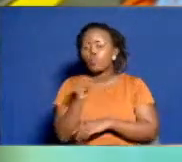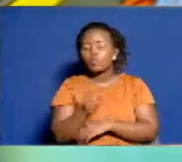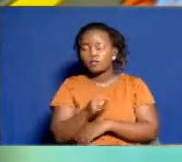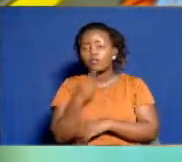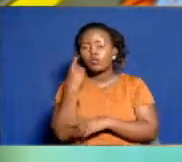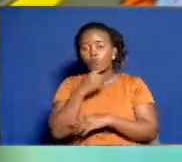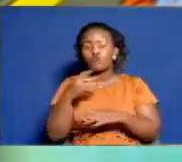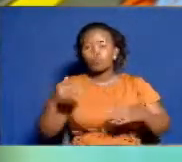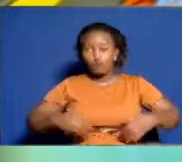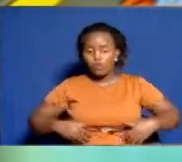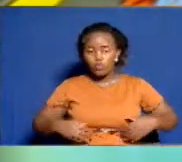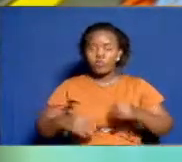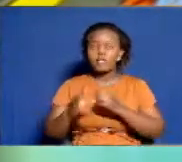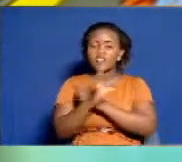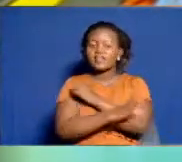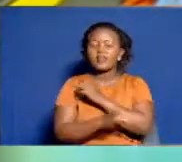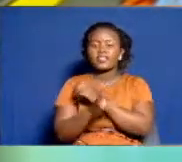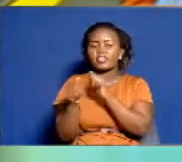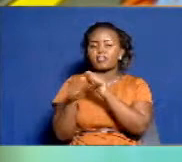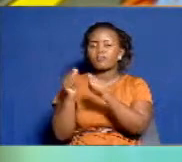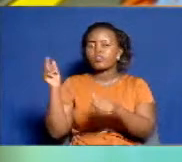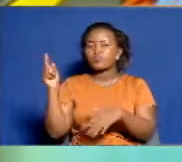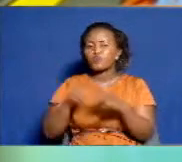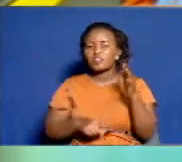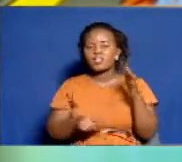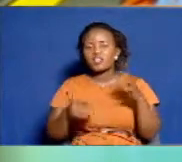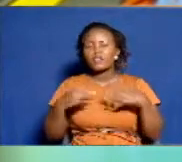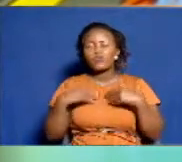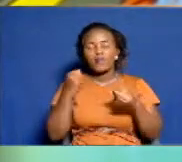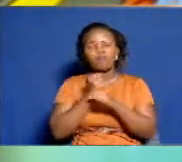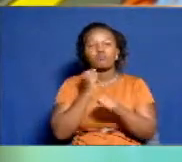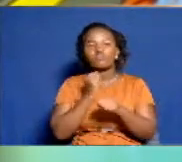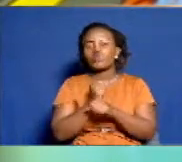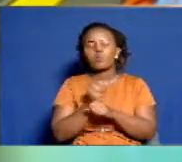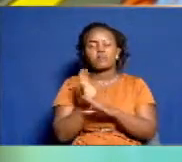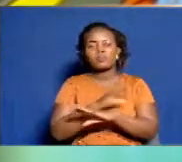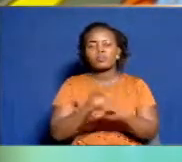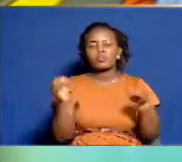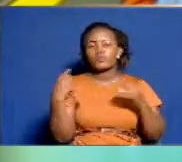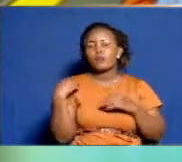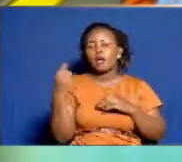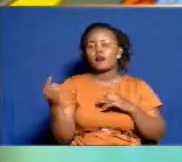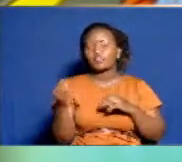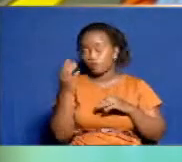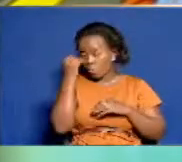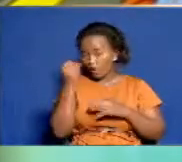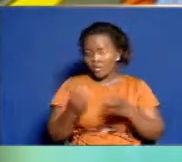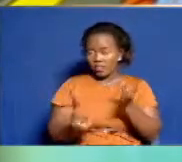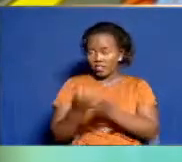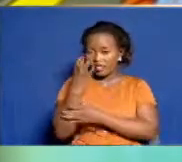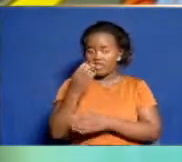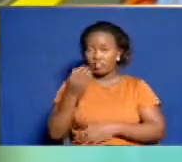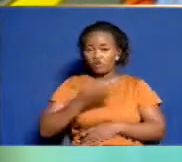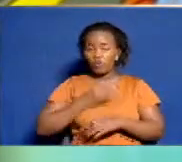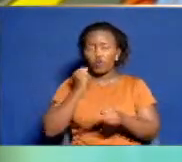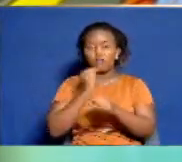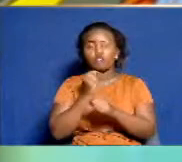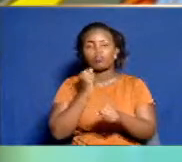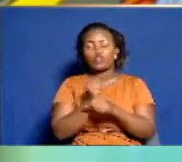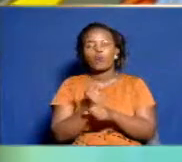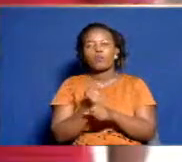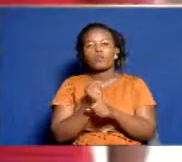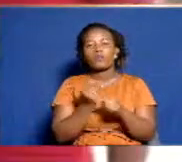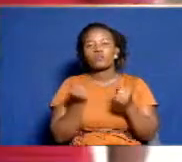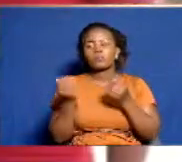country who have refused to be part of unemployment statistics by creating their own jobs, and though on a small scale.